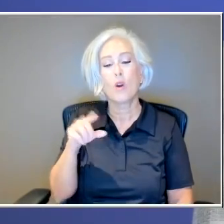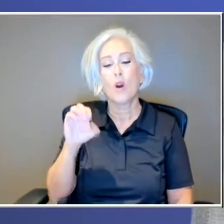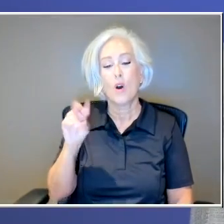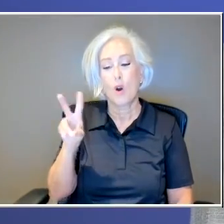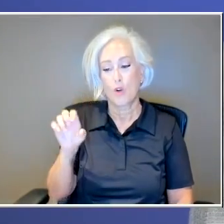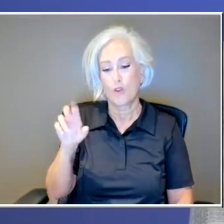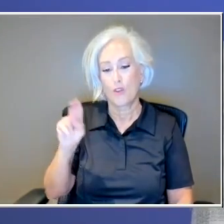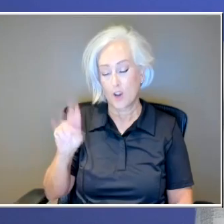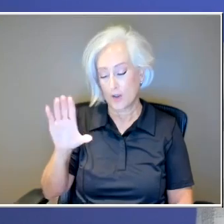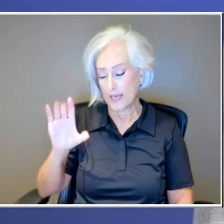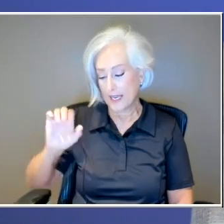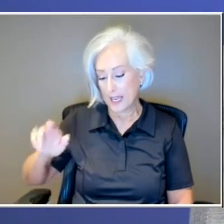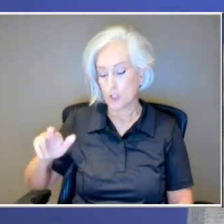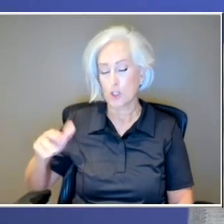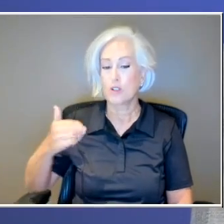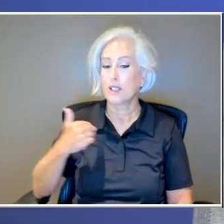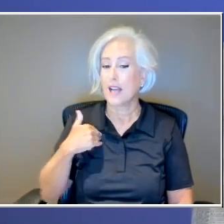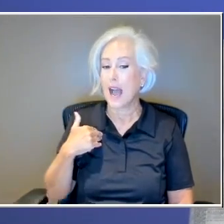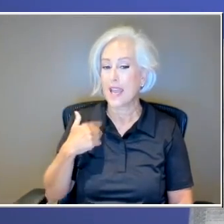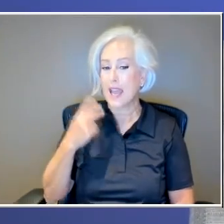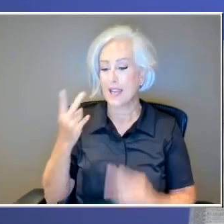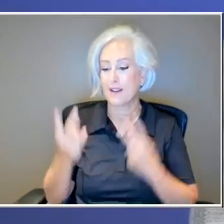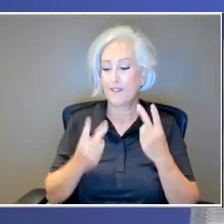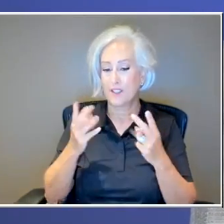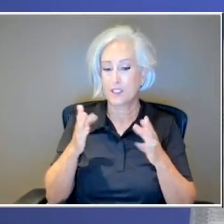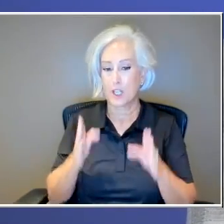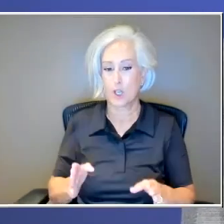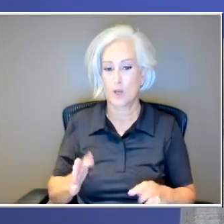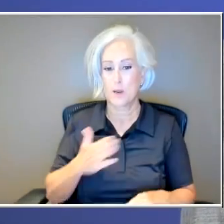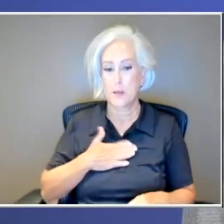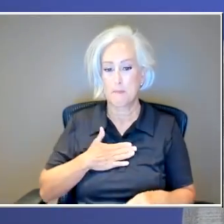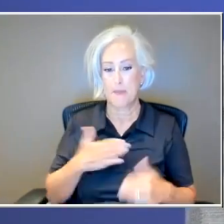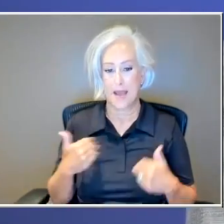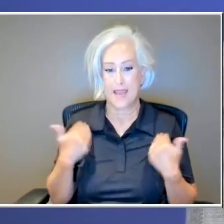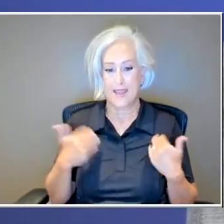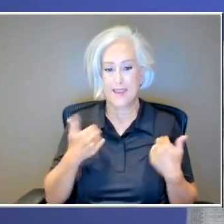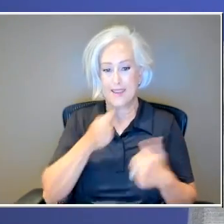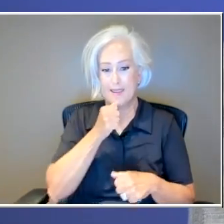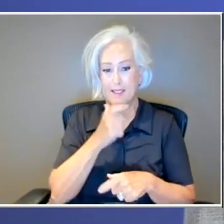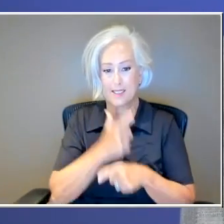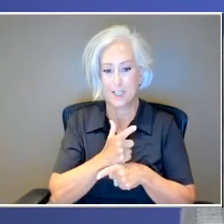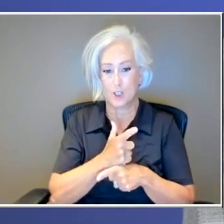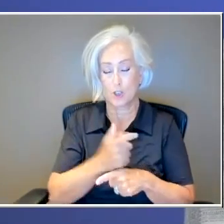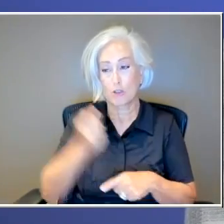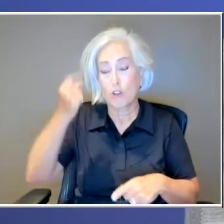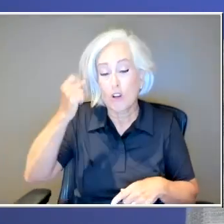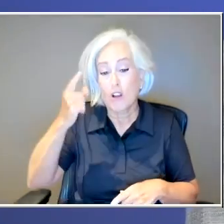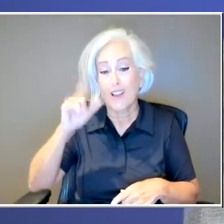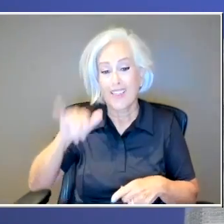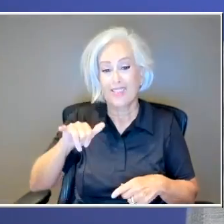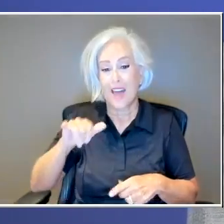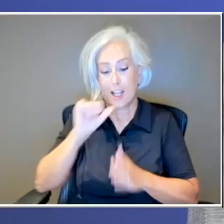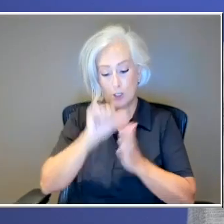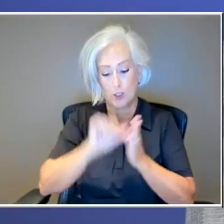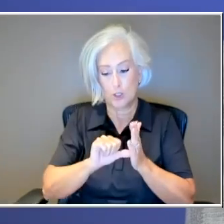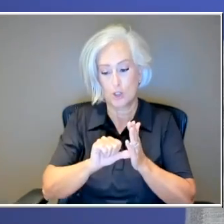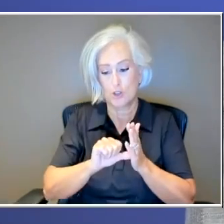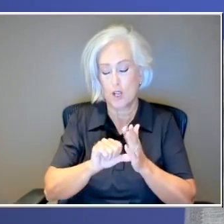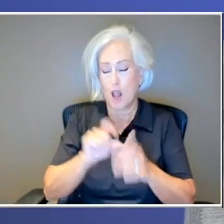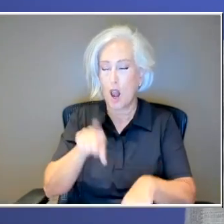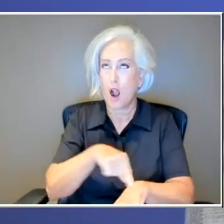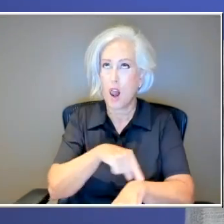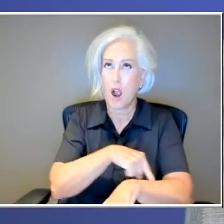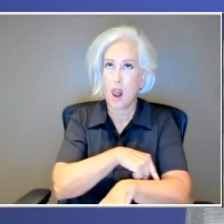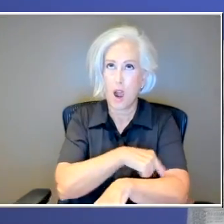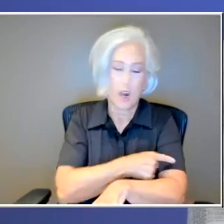able to have a visitor, my little sister. It was a very long surgery, so basically she waited all day long, and I was